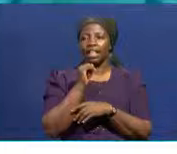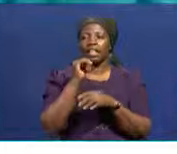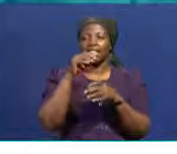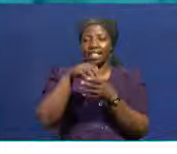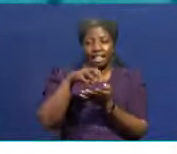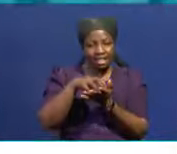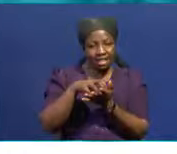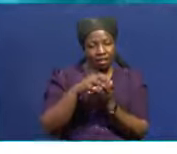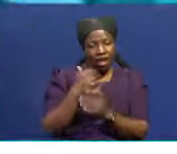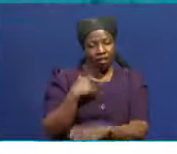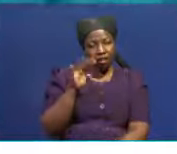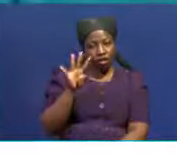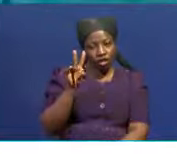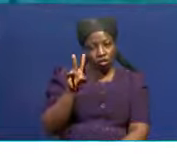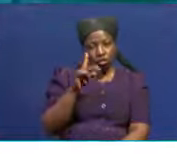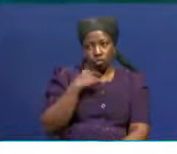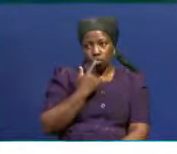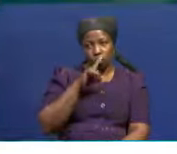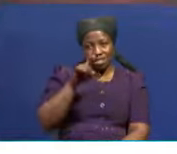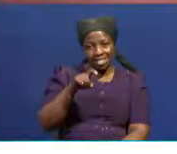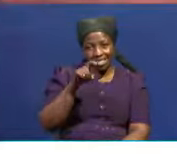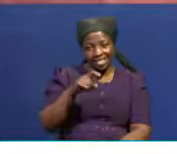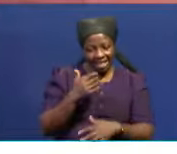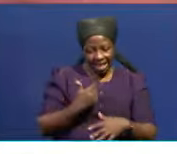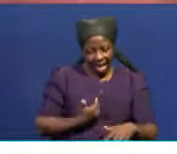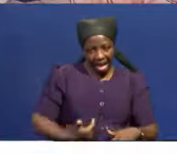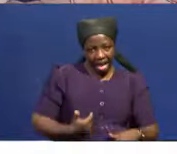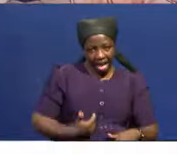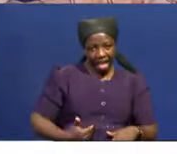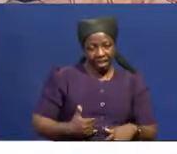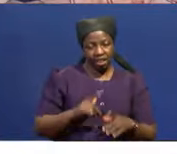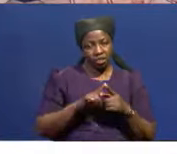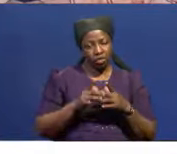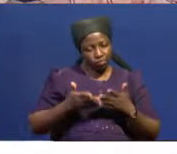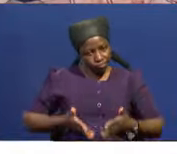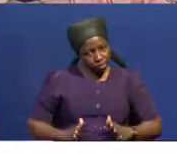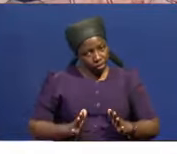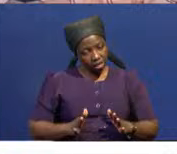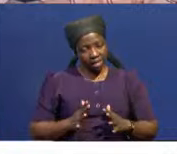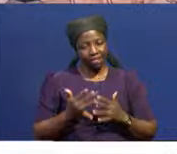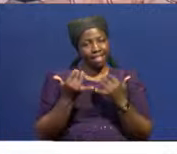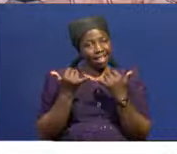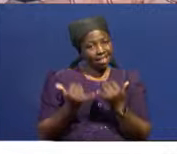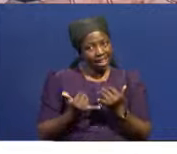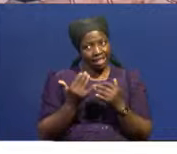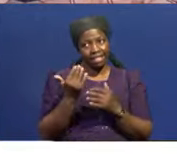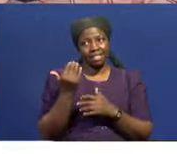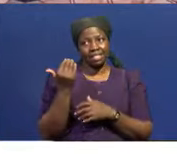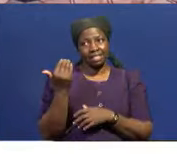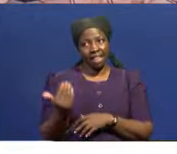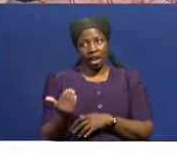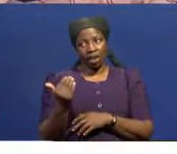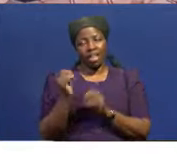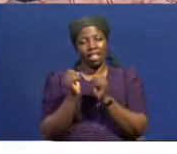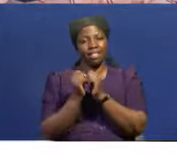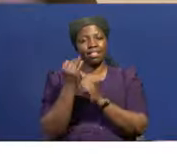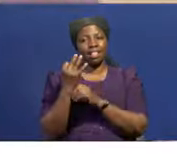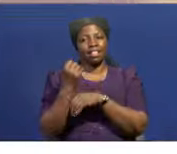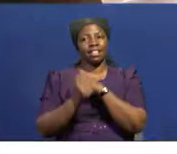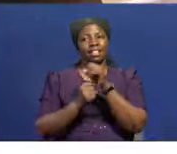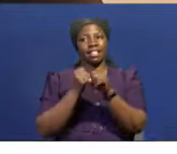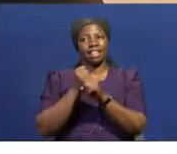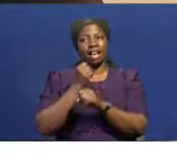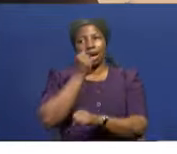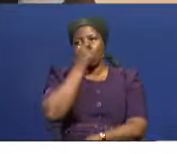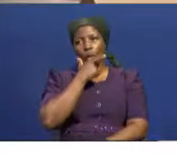cases, 42 required surgical intervention to give birth, where the youngest victim being a 13-year-old girl.